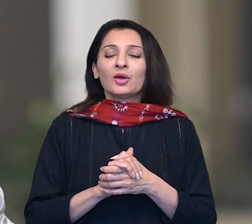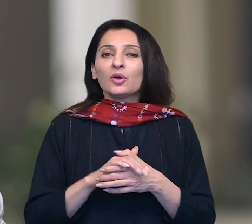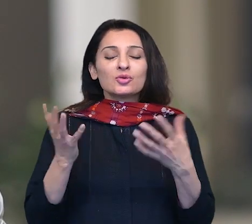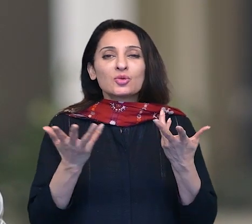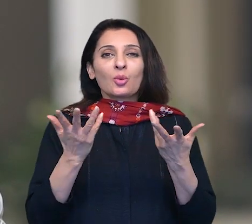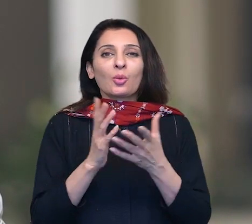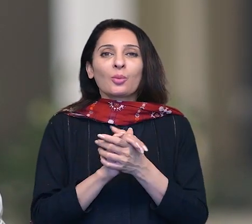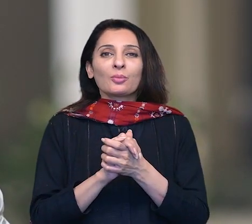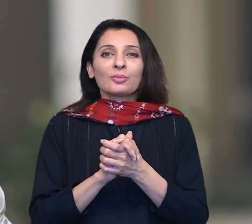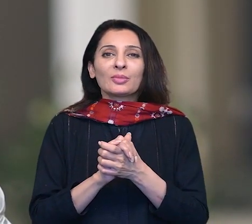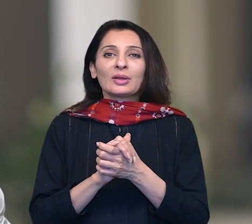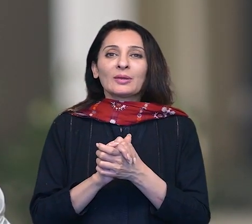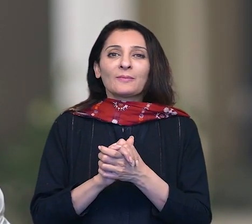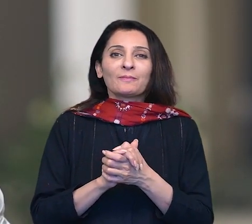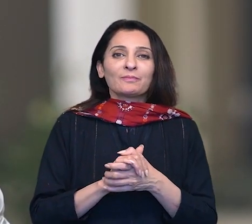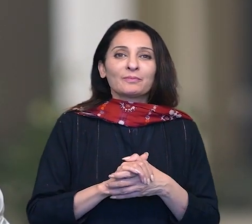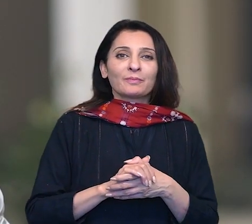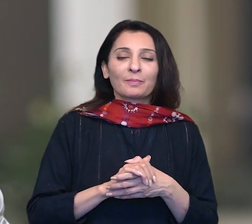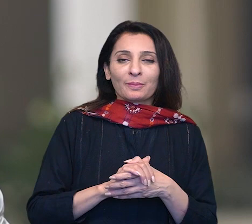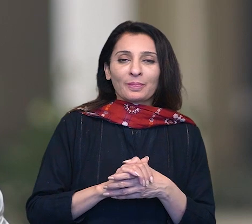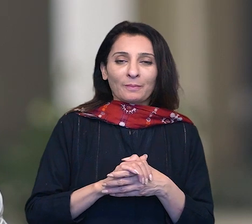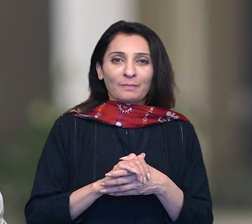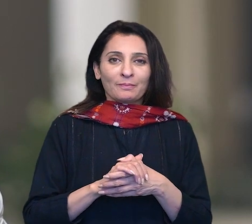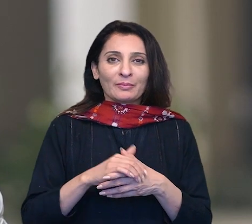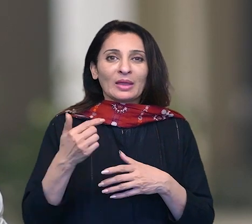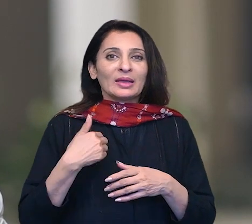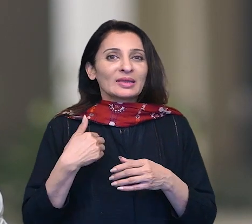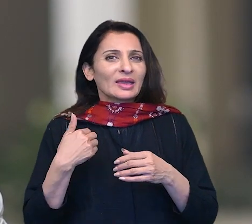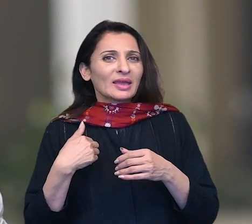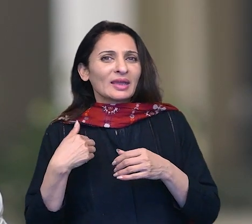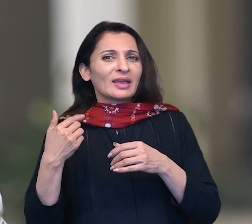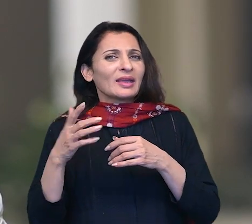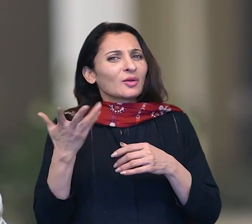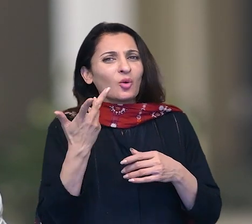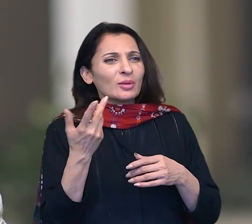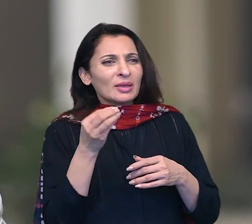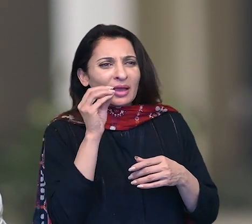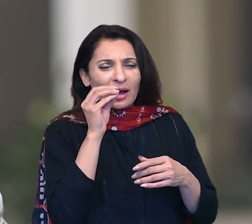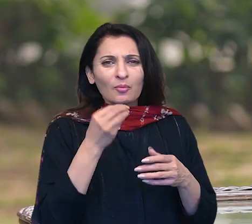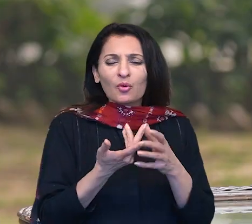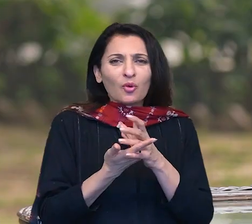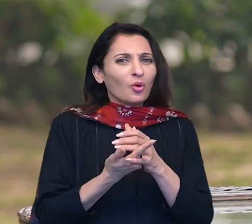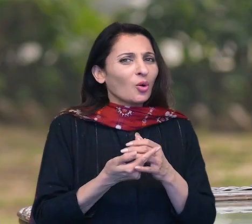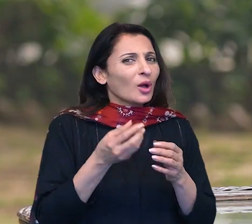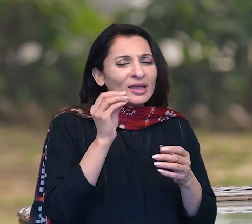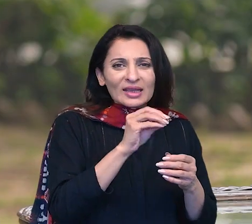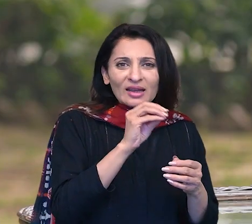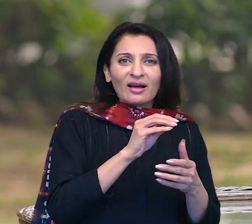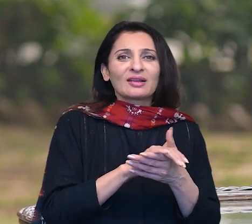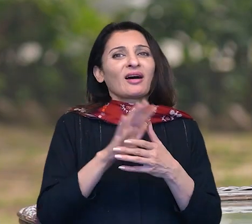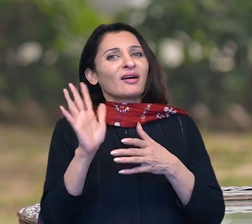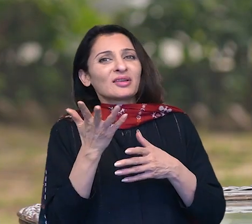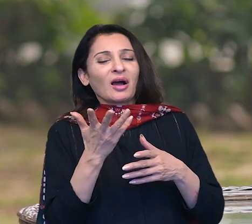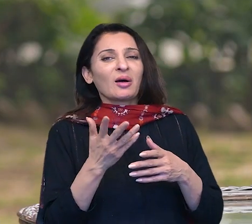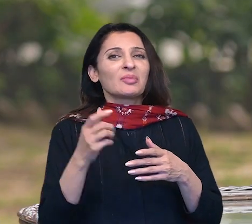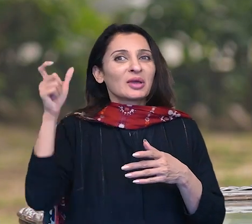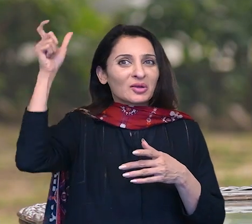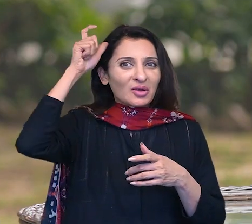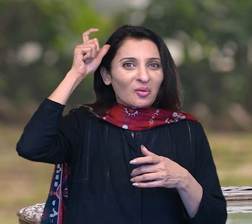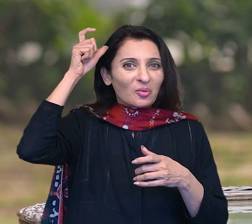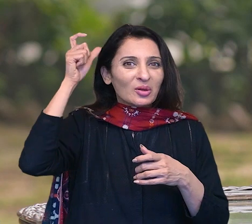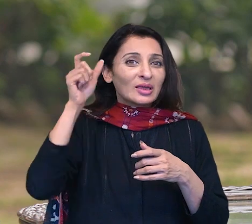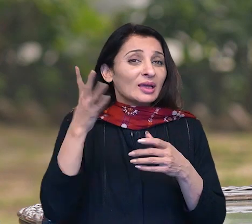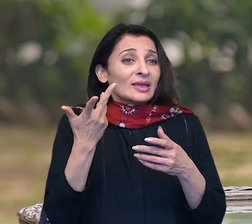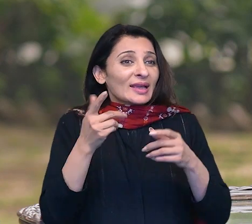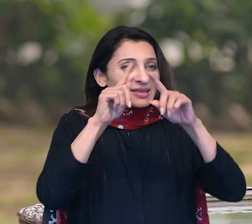breeding, finance, accounts, everything needed to manage a dairy farm. So I learned